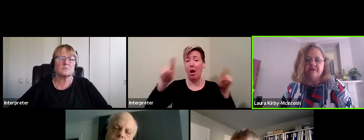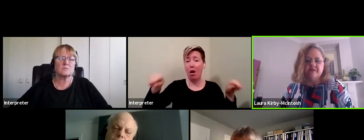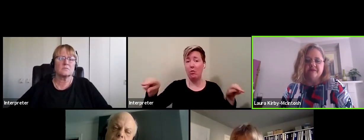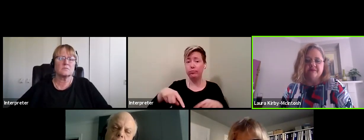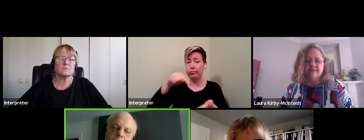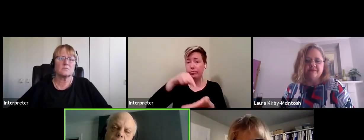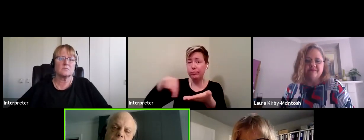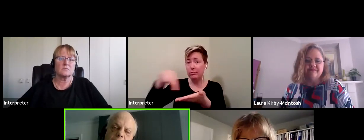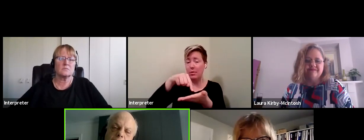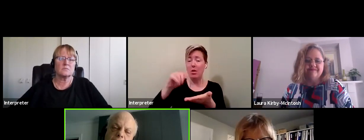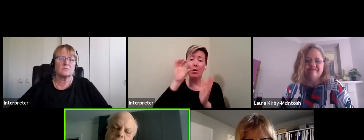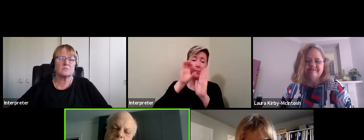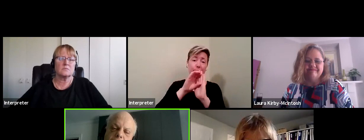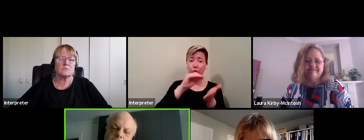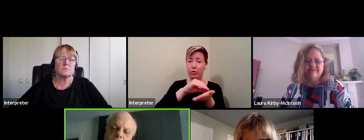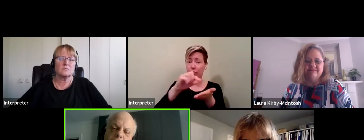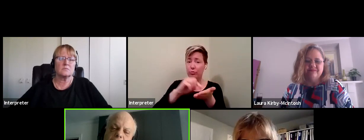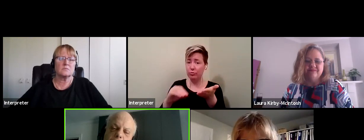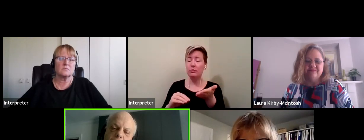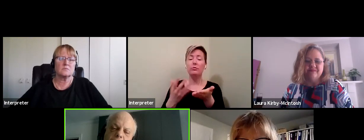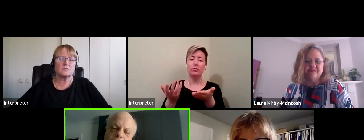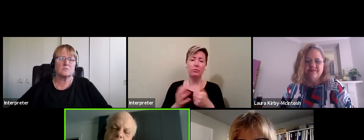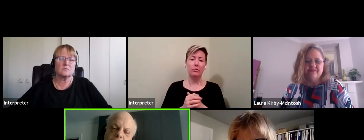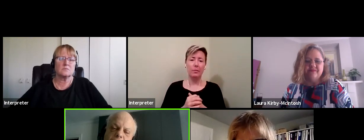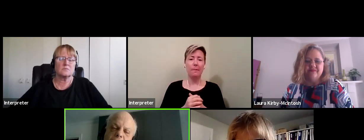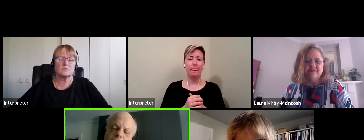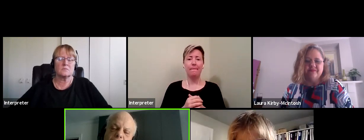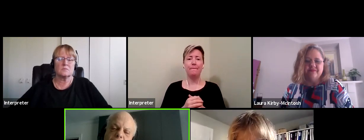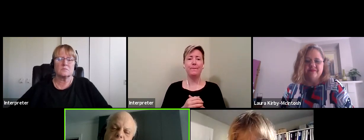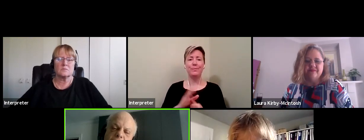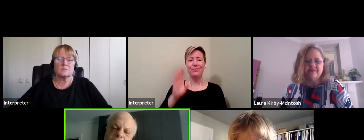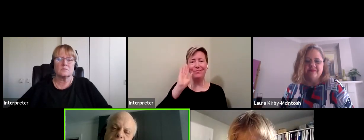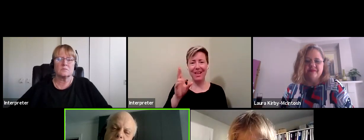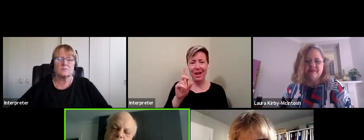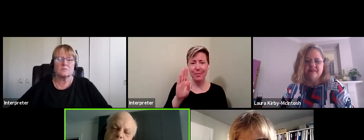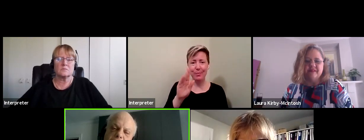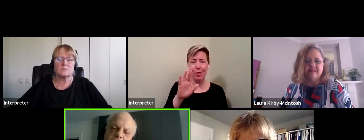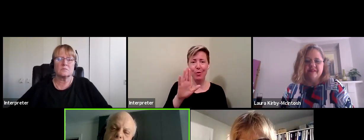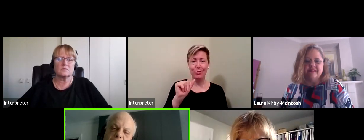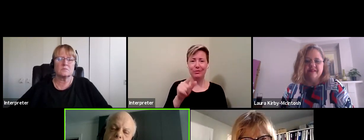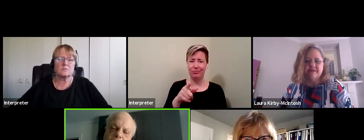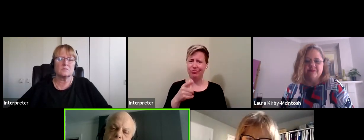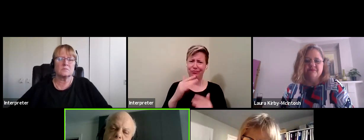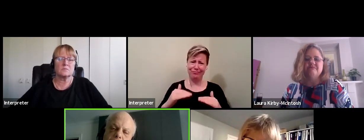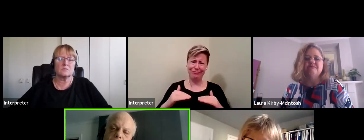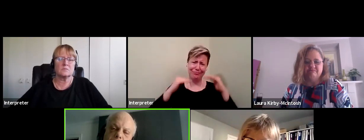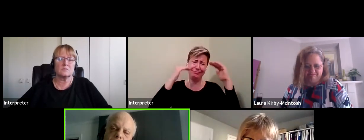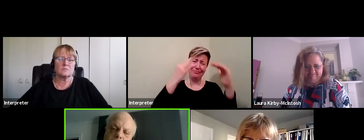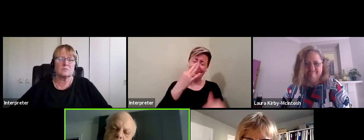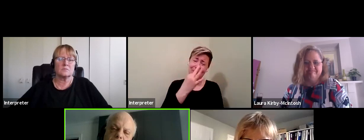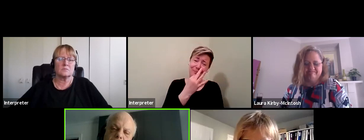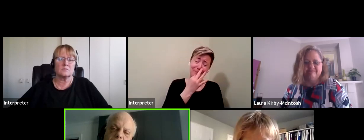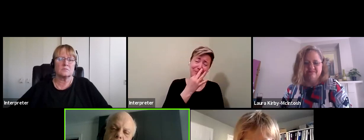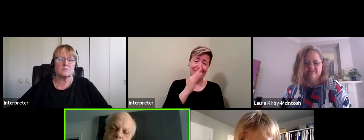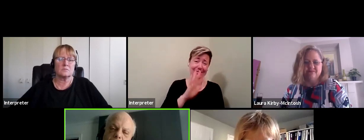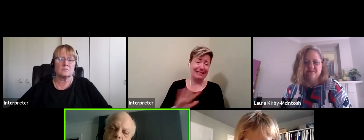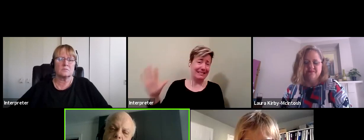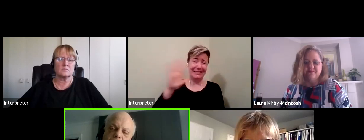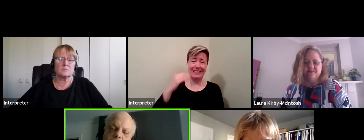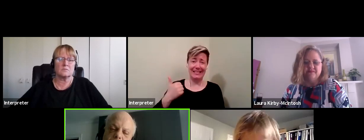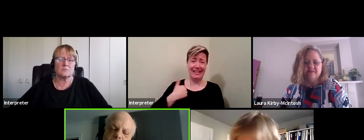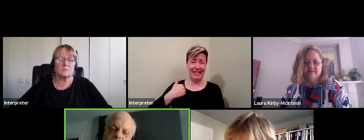Barbara. Hey, Barbara. Barbara is one of the, if not the top experts in this field in our country, and we're honored to have you